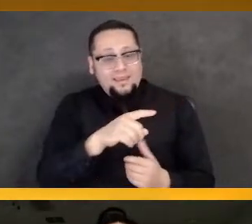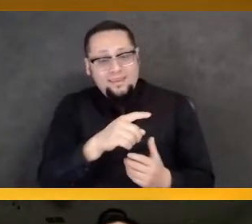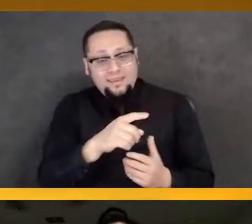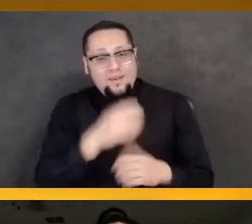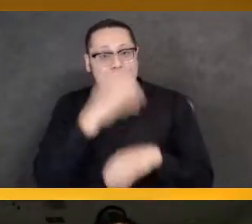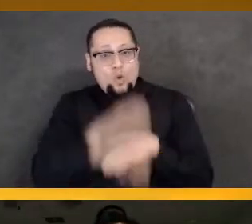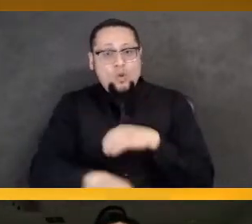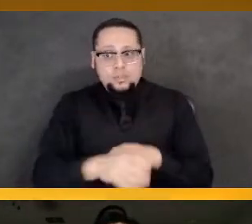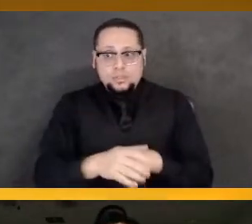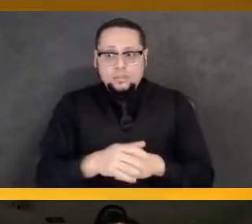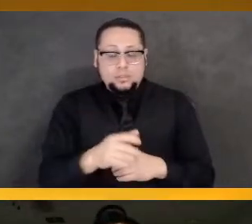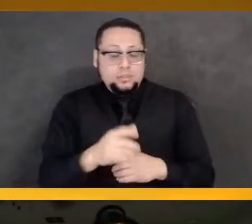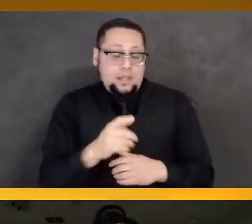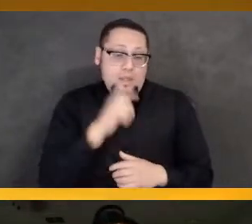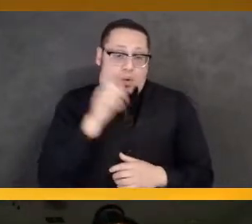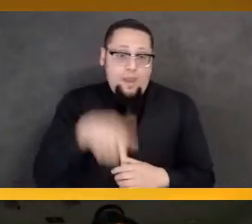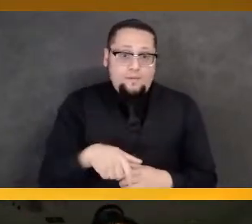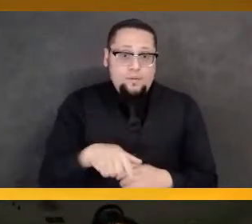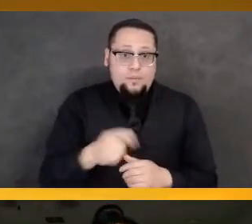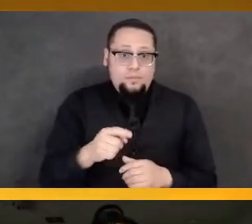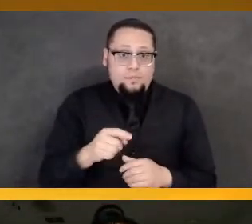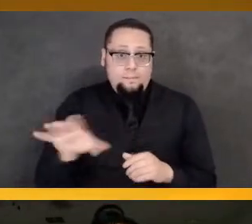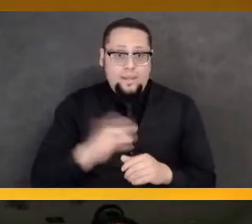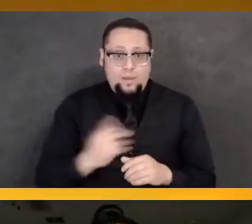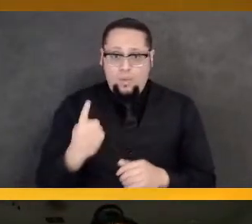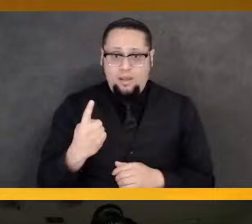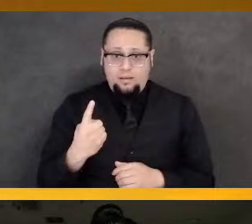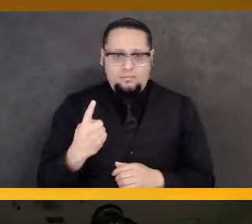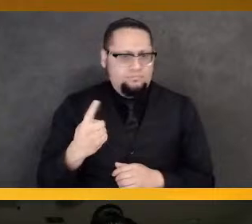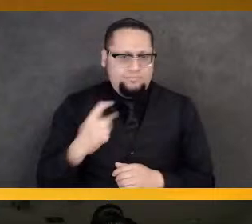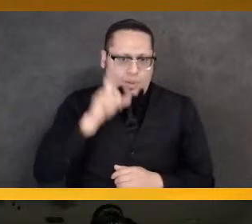both. And I've heard